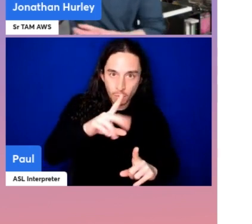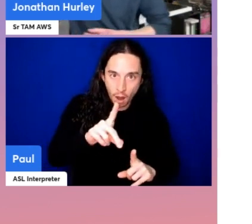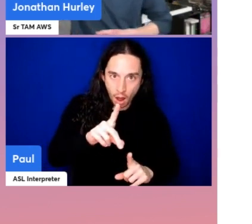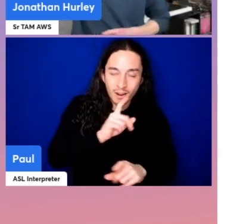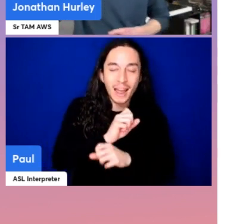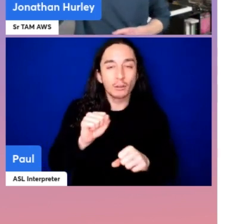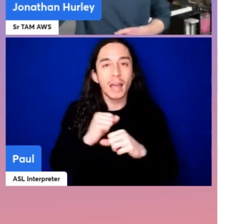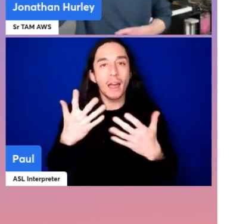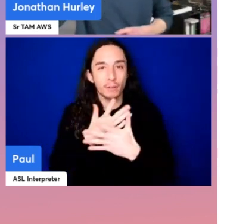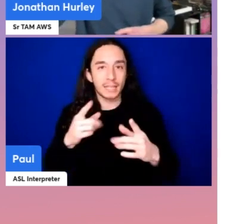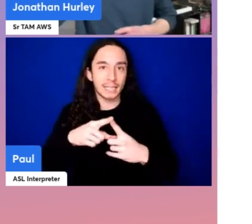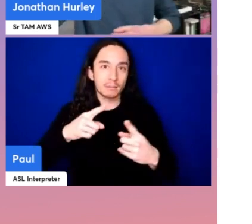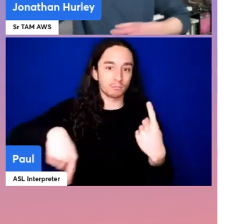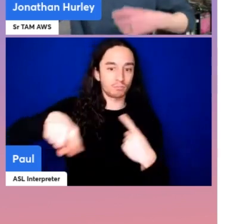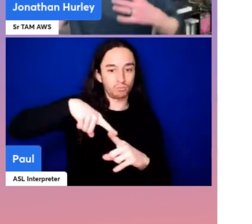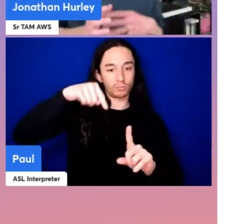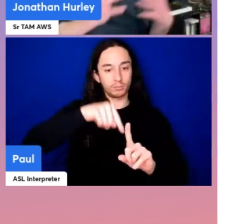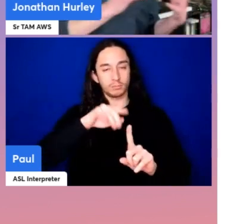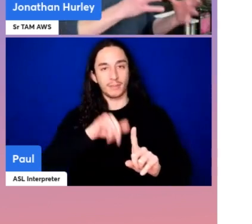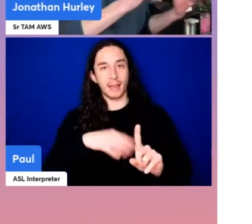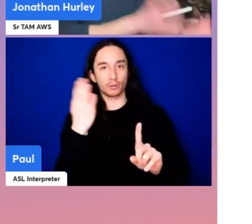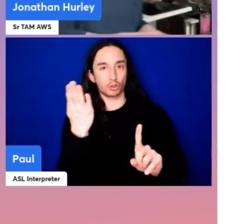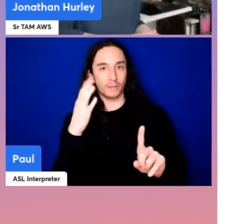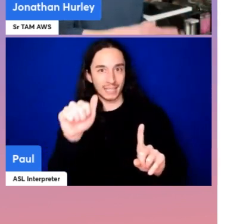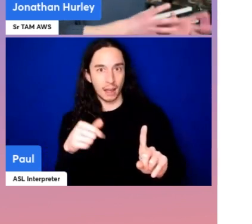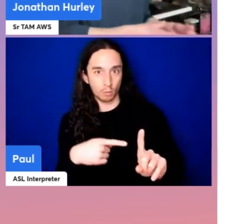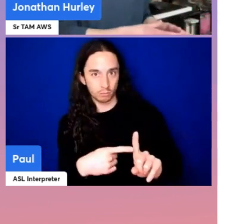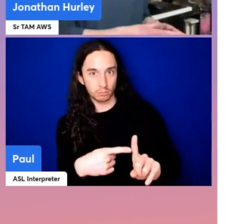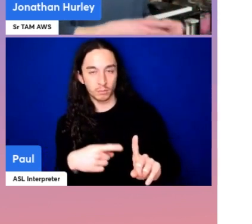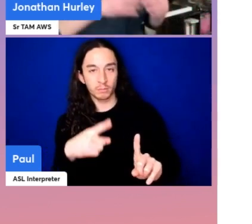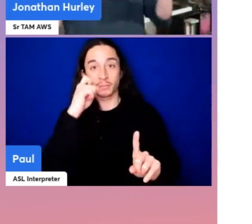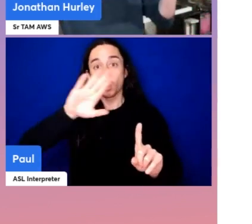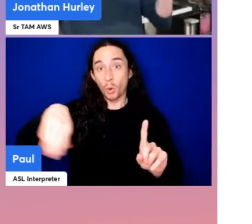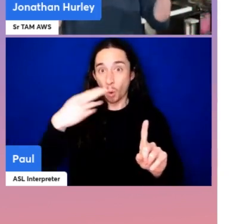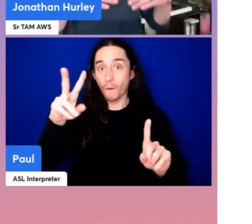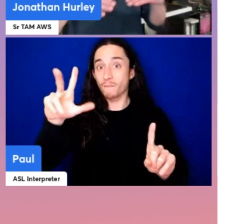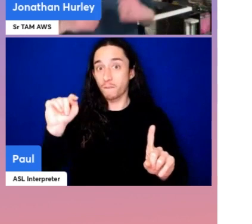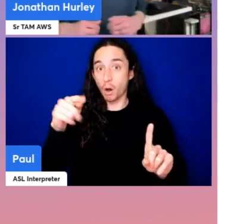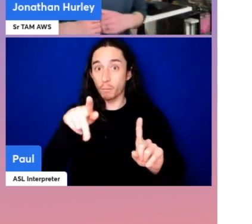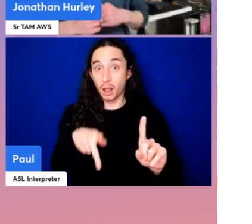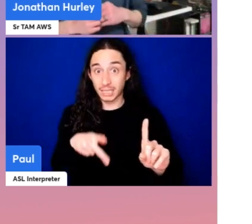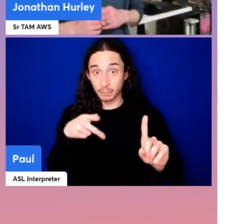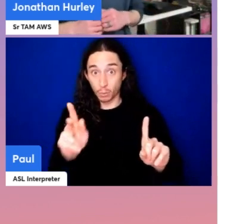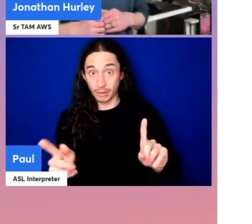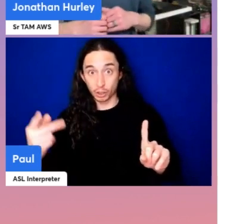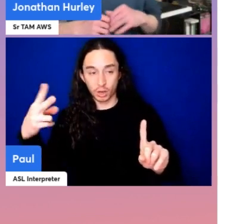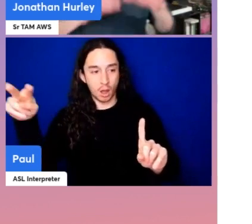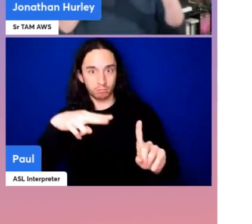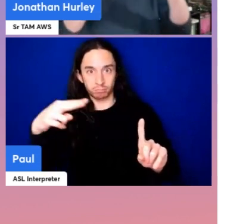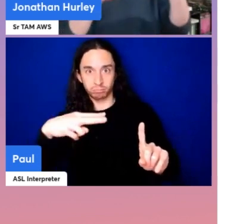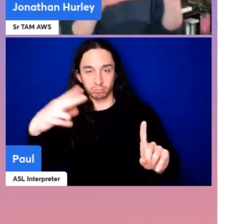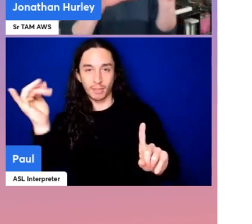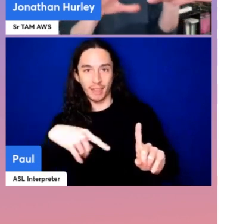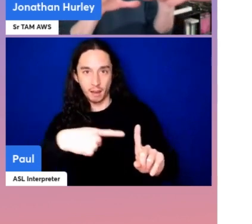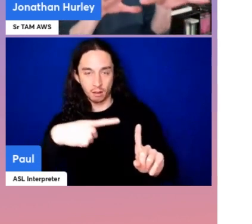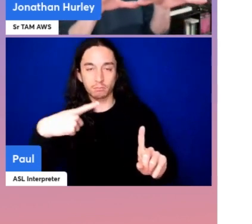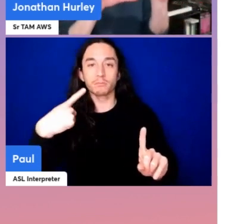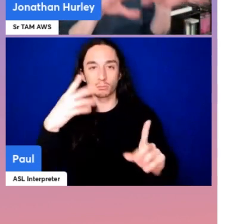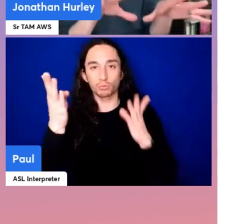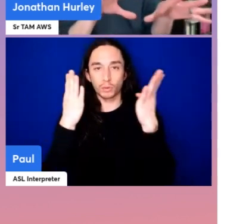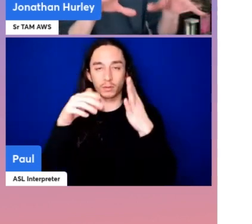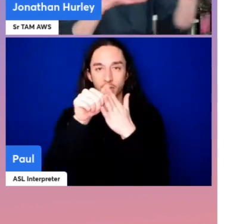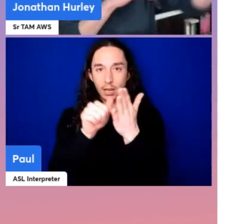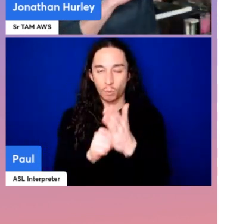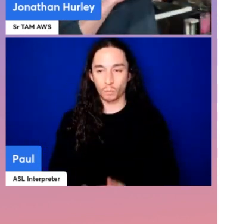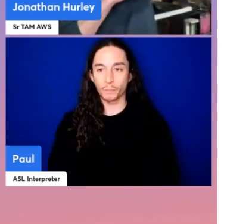center around that service account because all of our Vault policy permissions are going to point at that service account. This is just